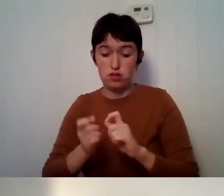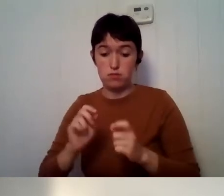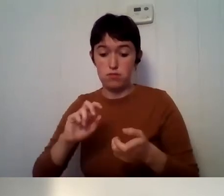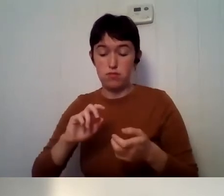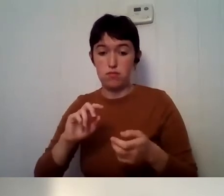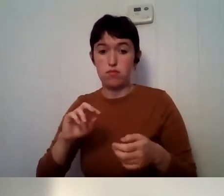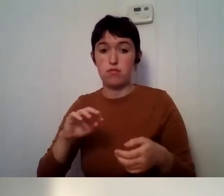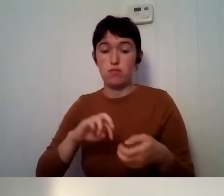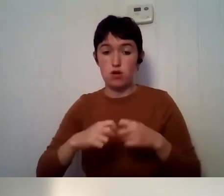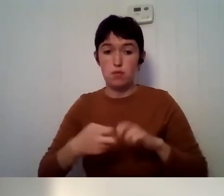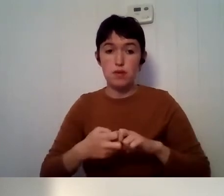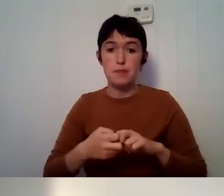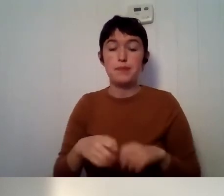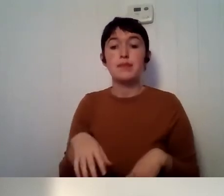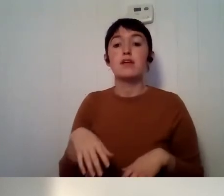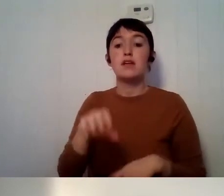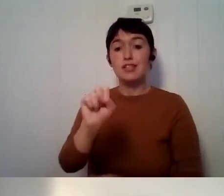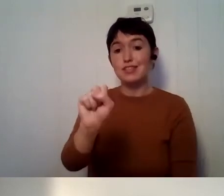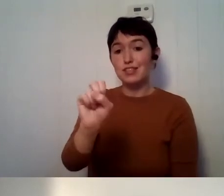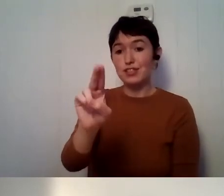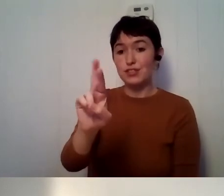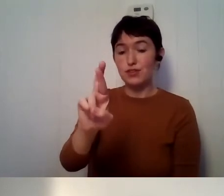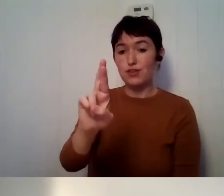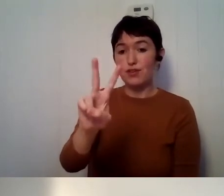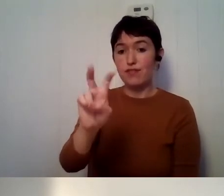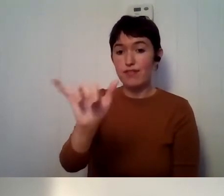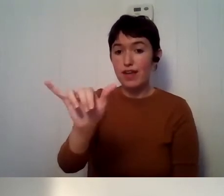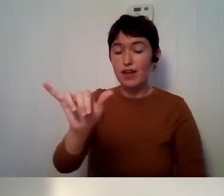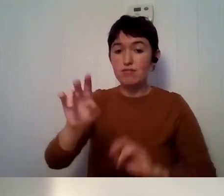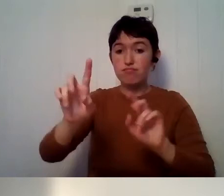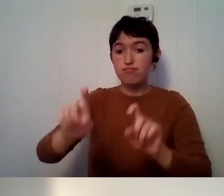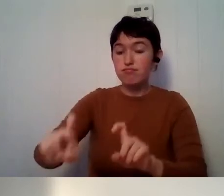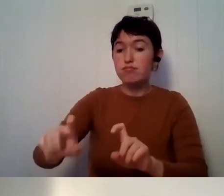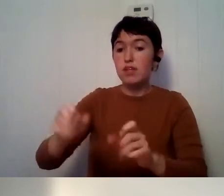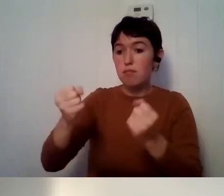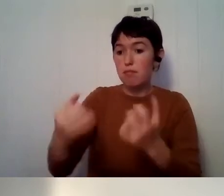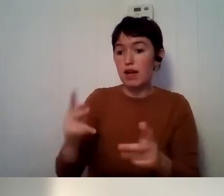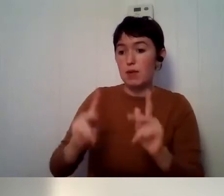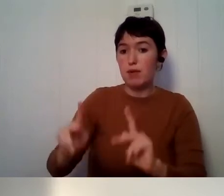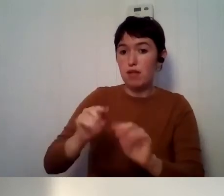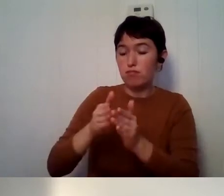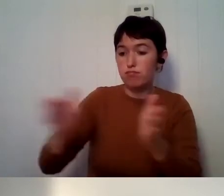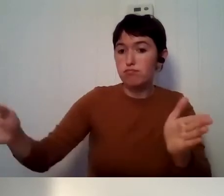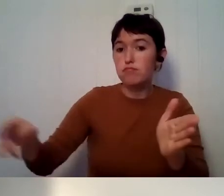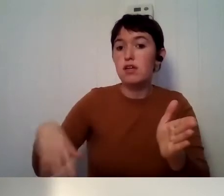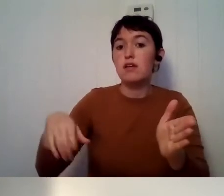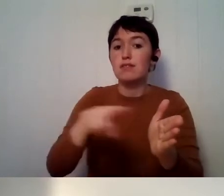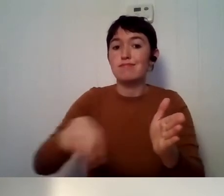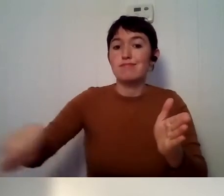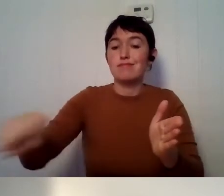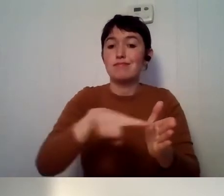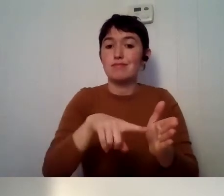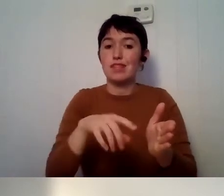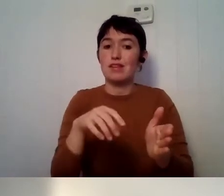that were done, less than 40% of people in America understood the science or agreed that the science was